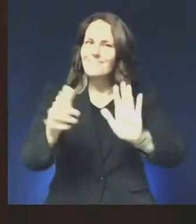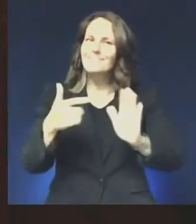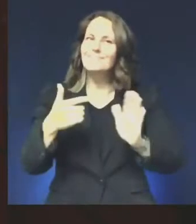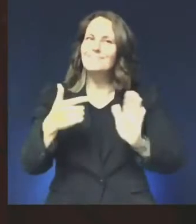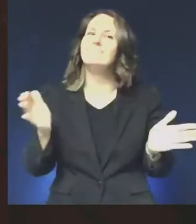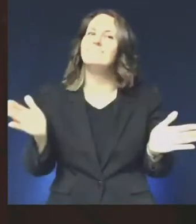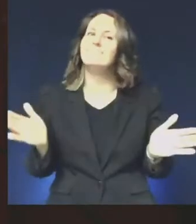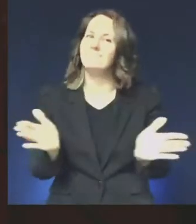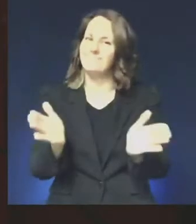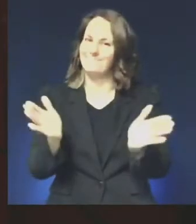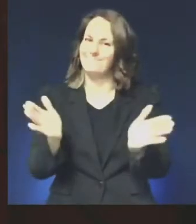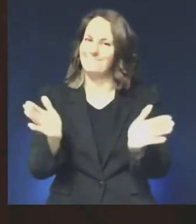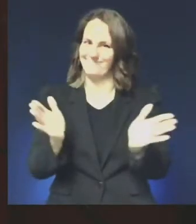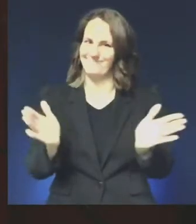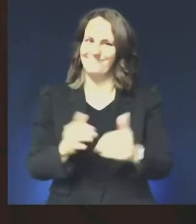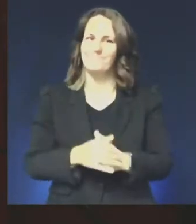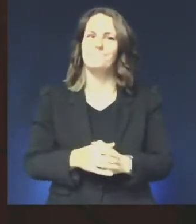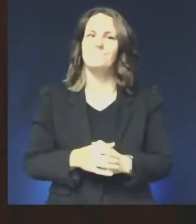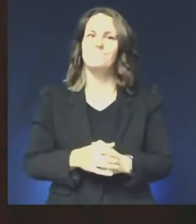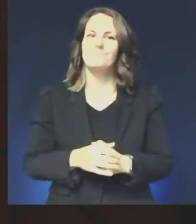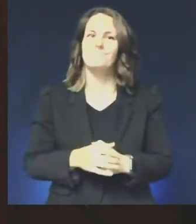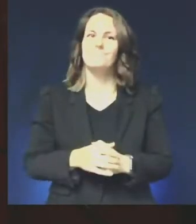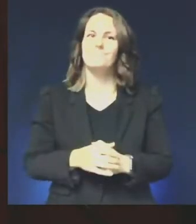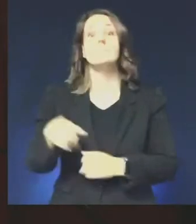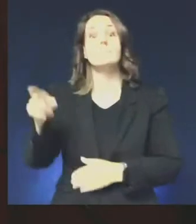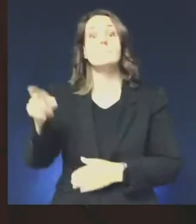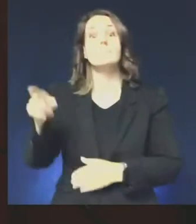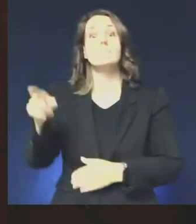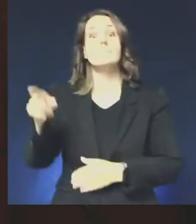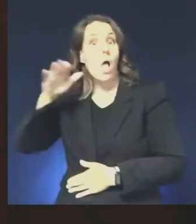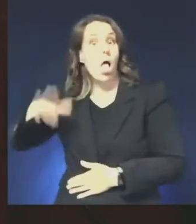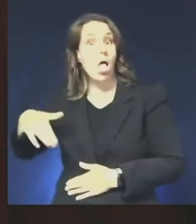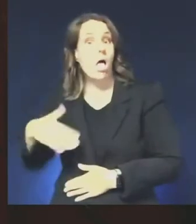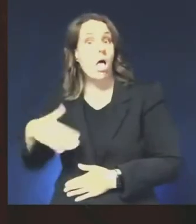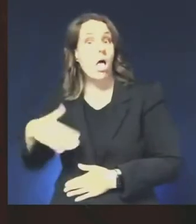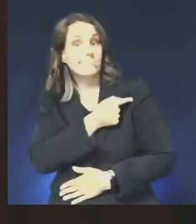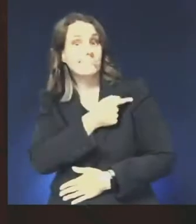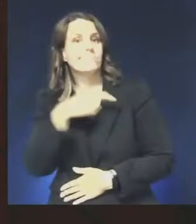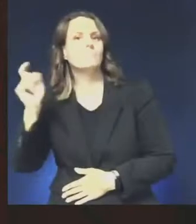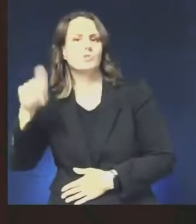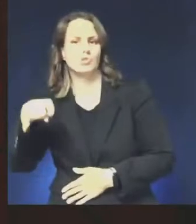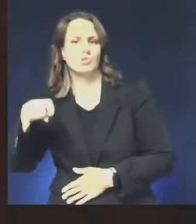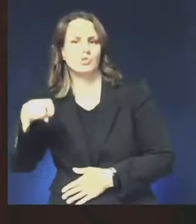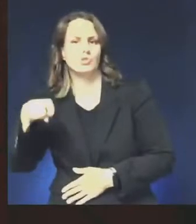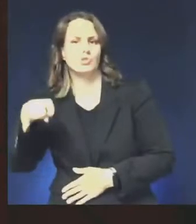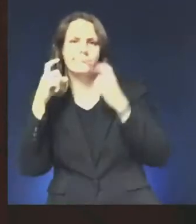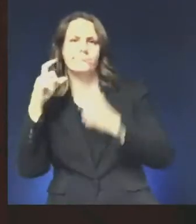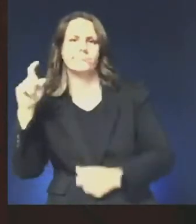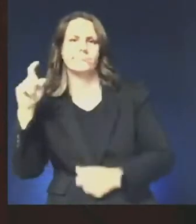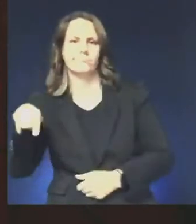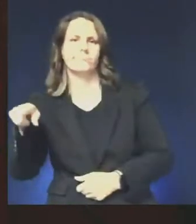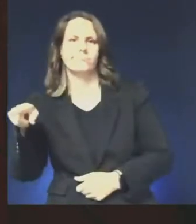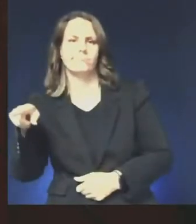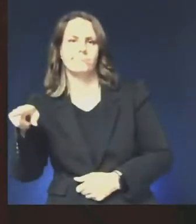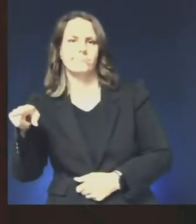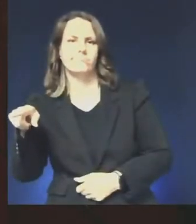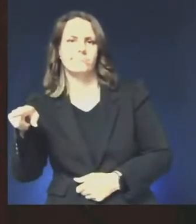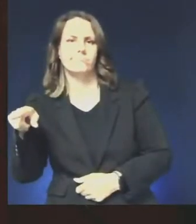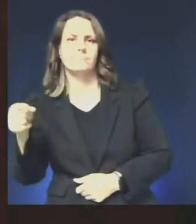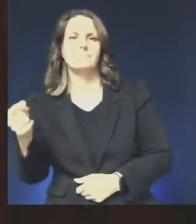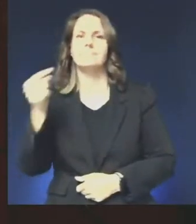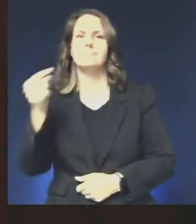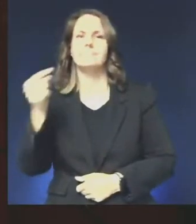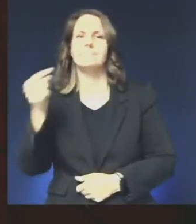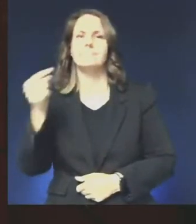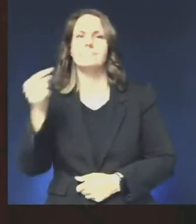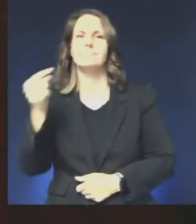people? Let me use an analogy to explain why. Masks are like a seatbelt on the